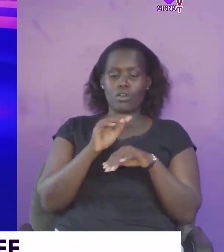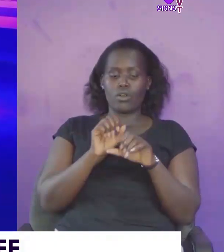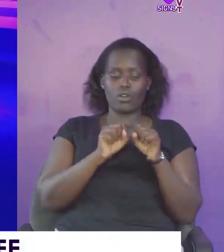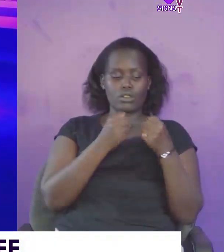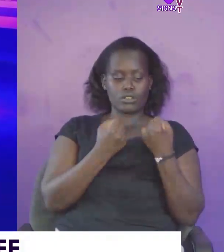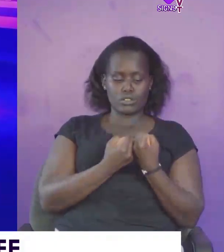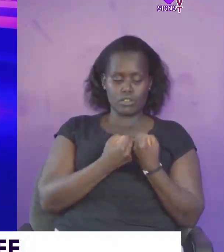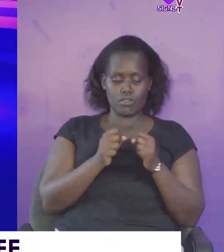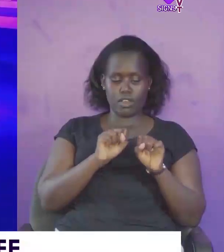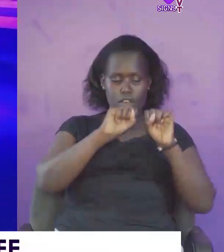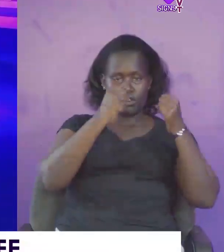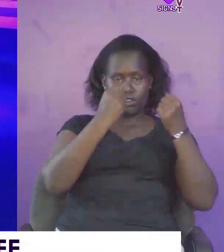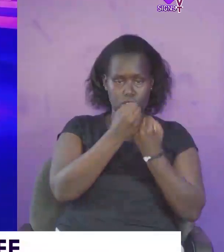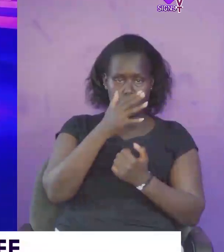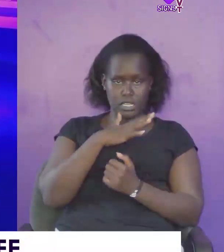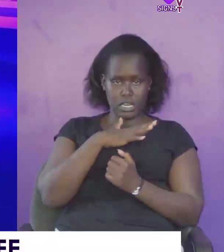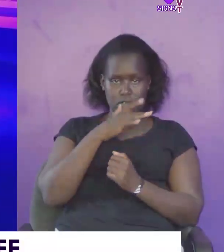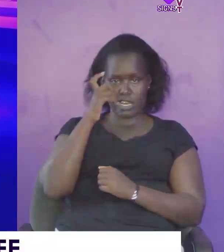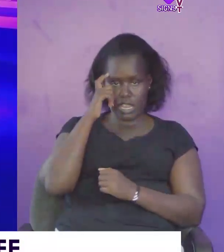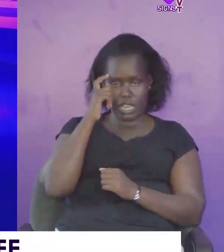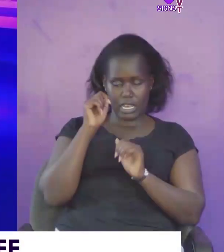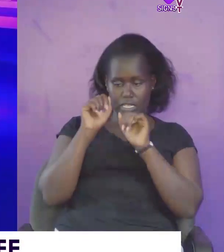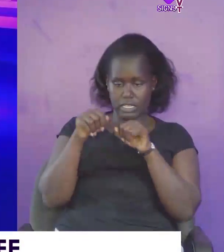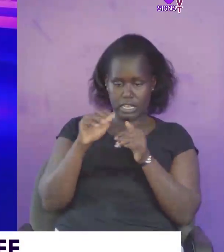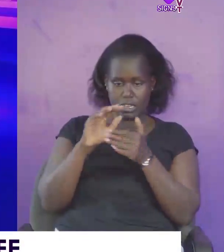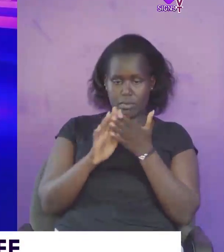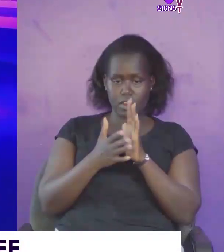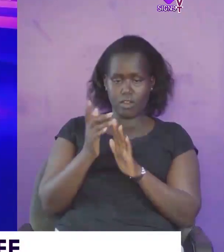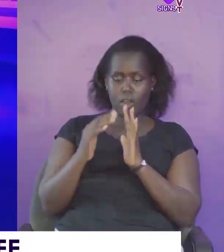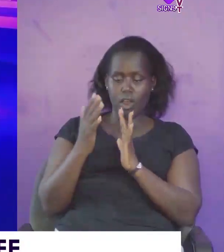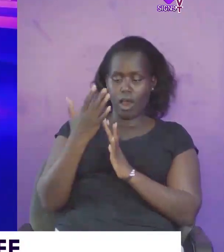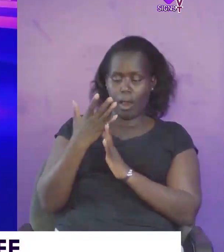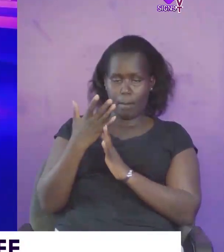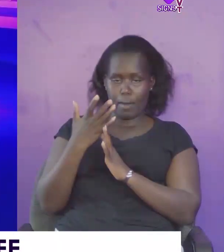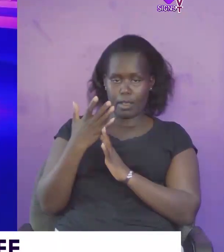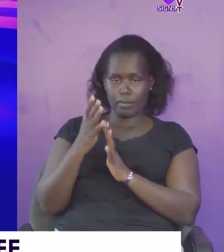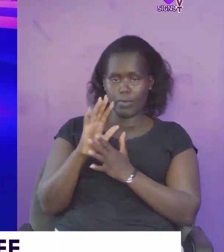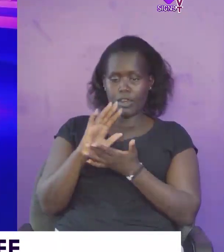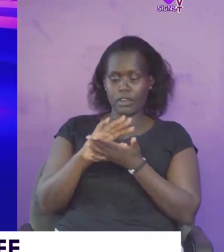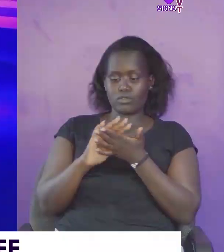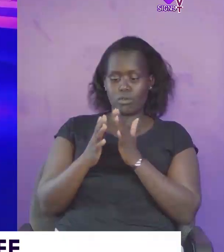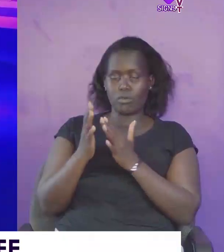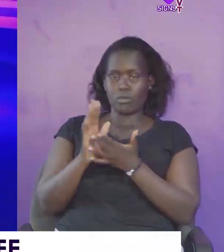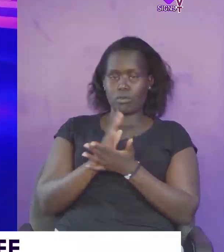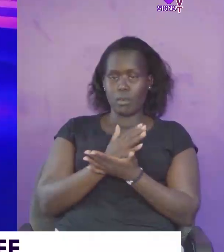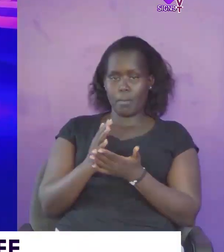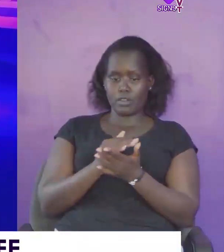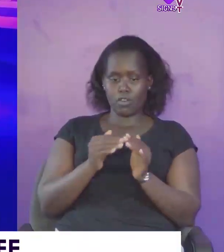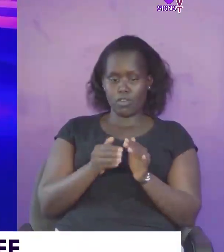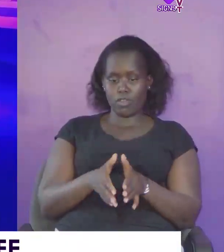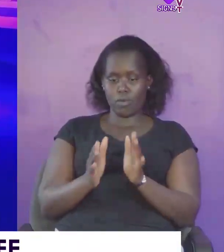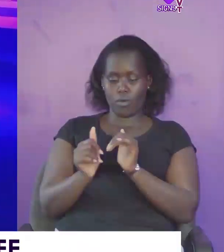for society. But I think in the meantime it can be among the it can be part of the path that we pursue